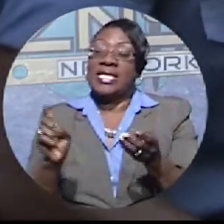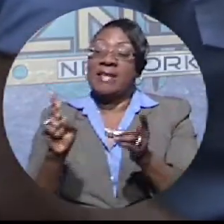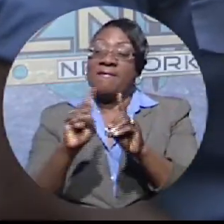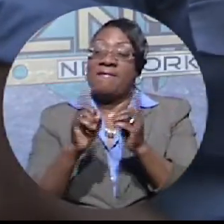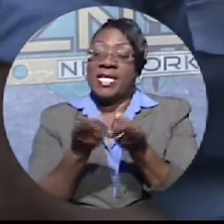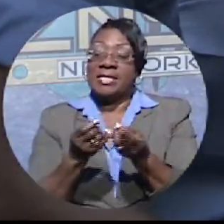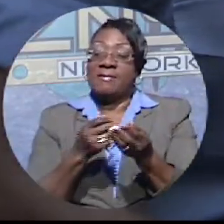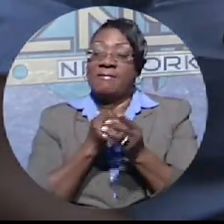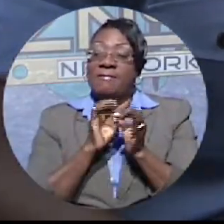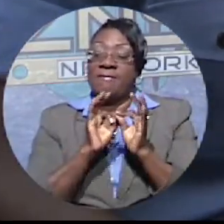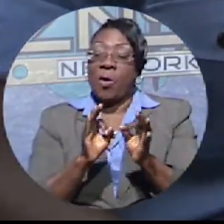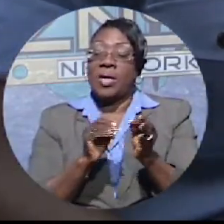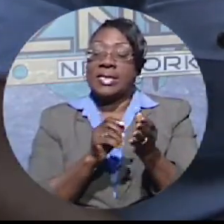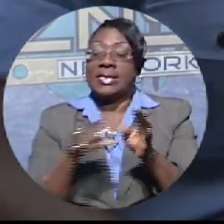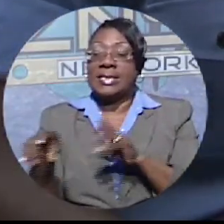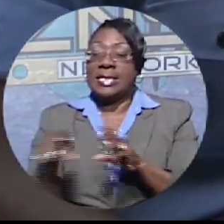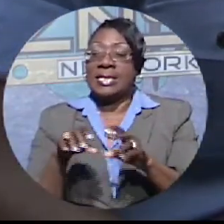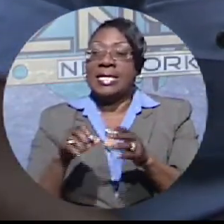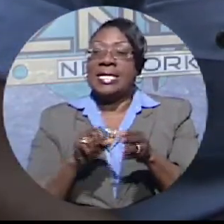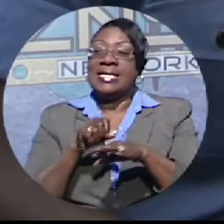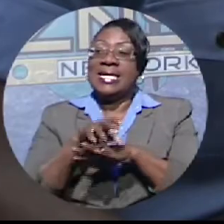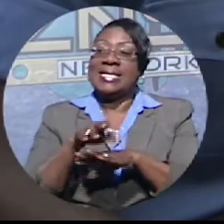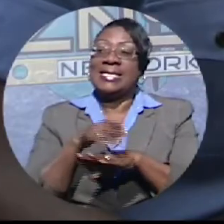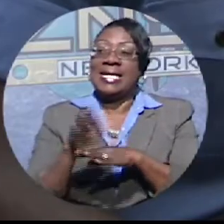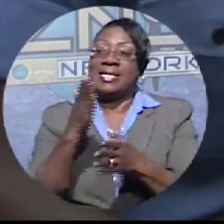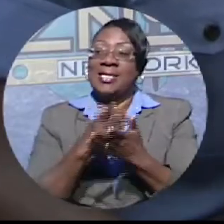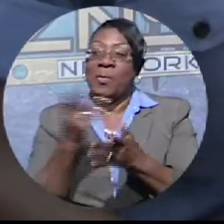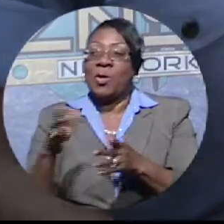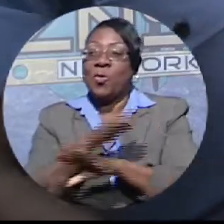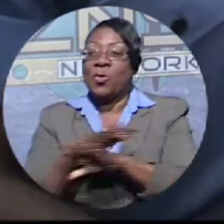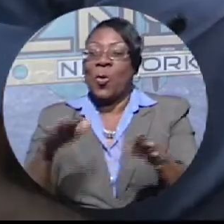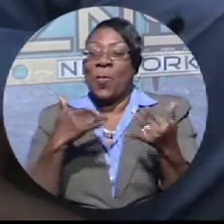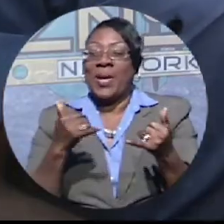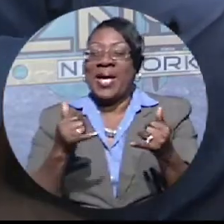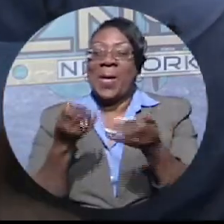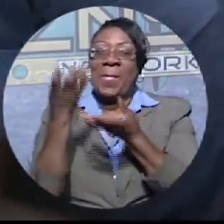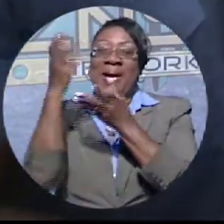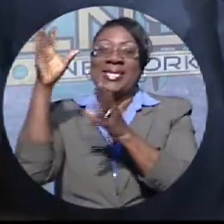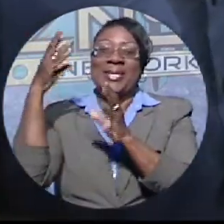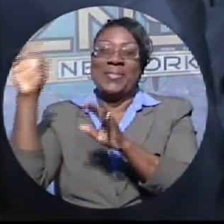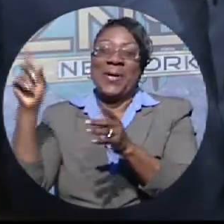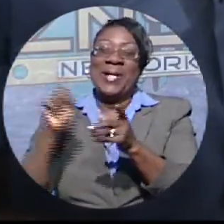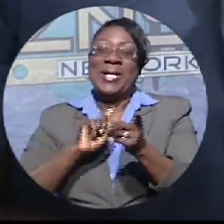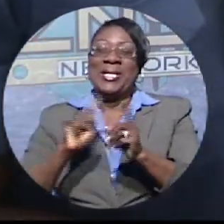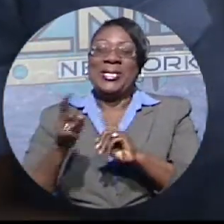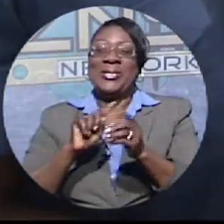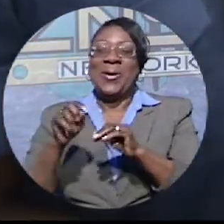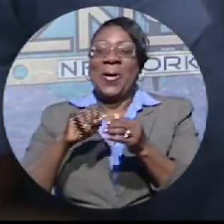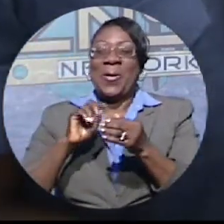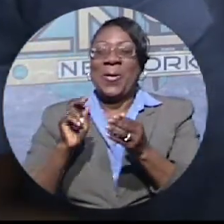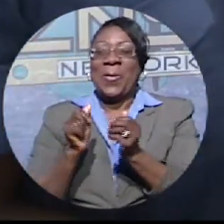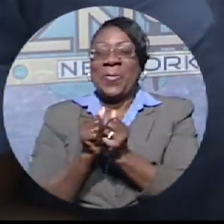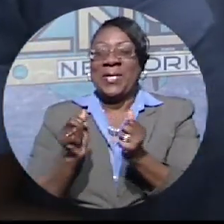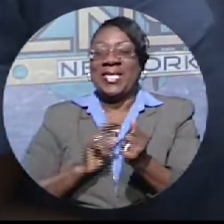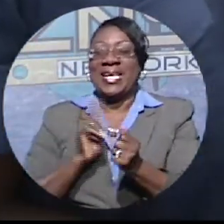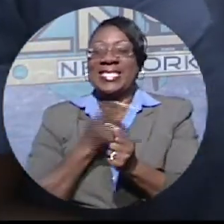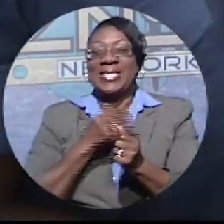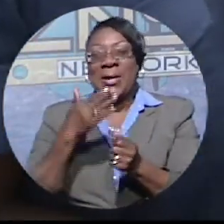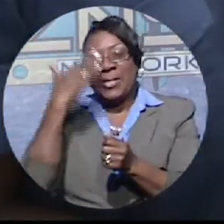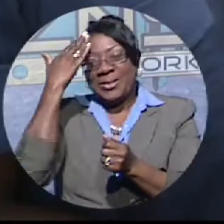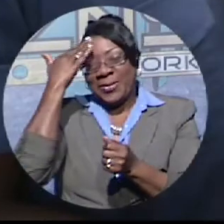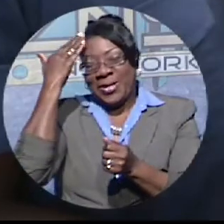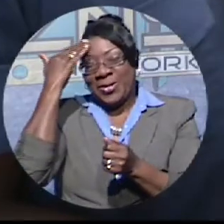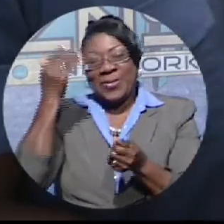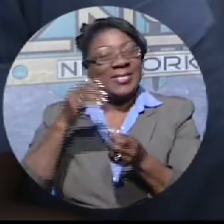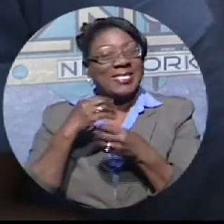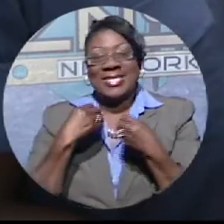did. They send someone who don't play basketball to this tournament, so he knows not what he